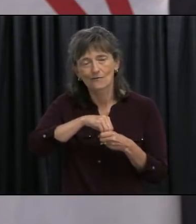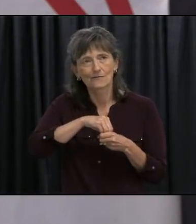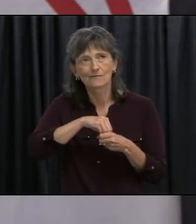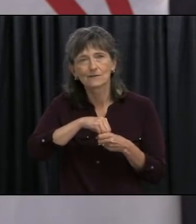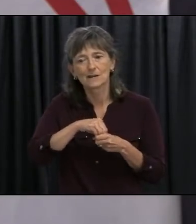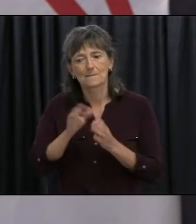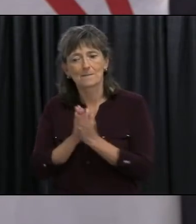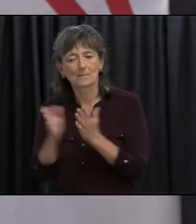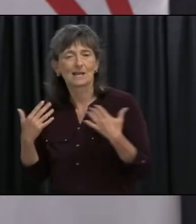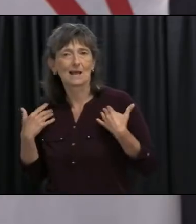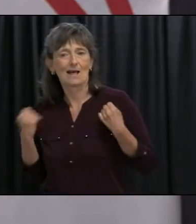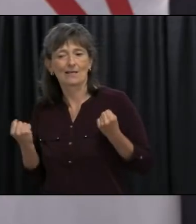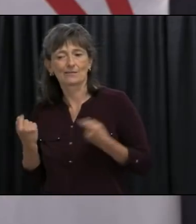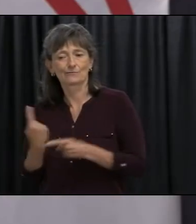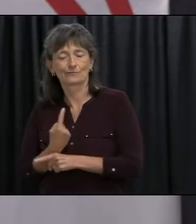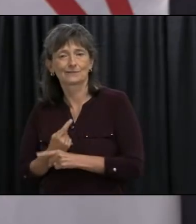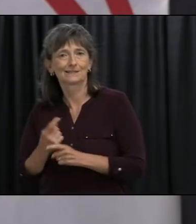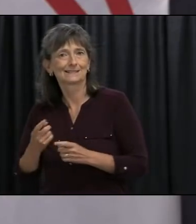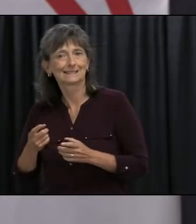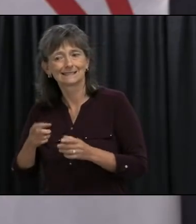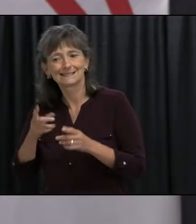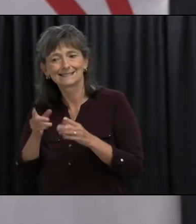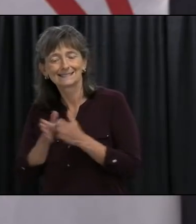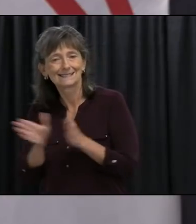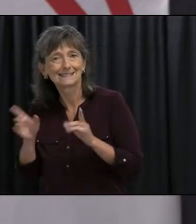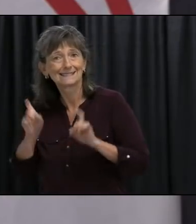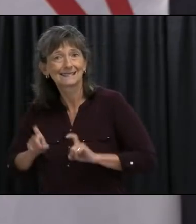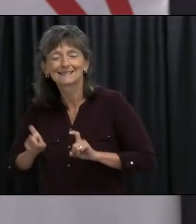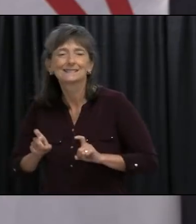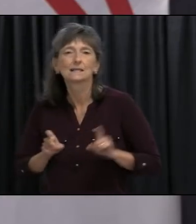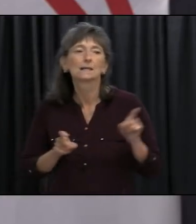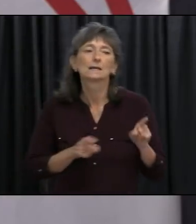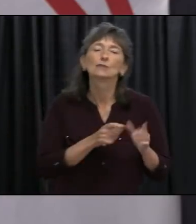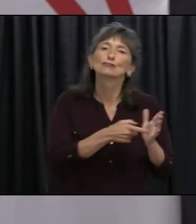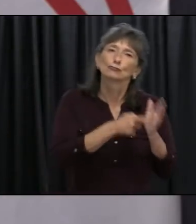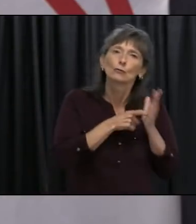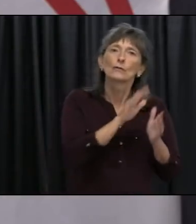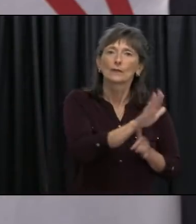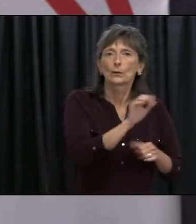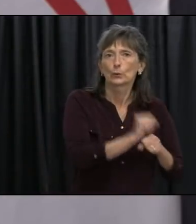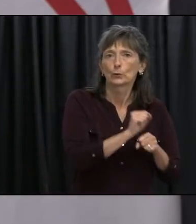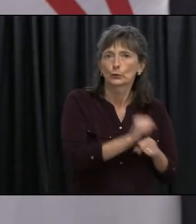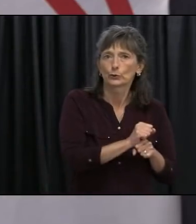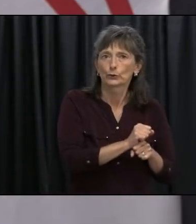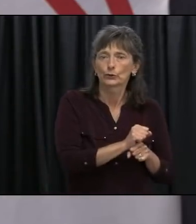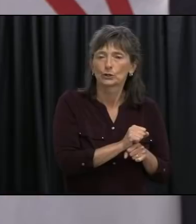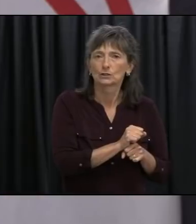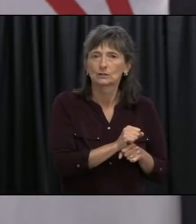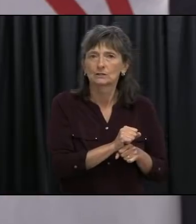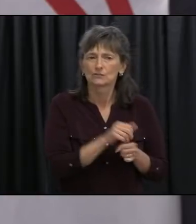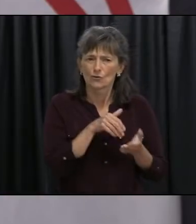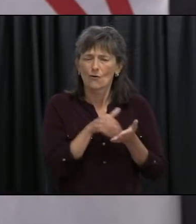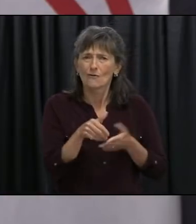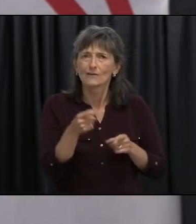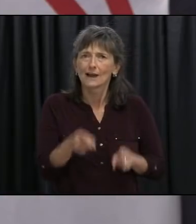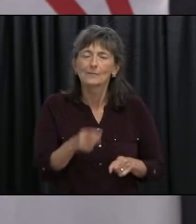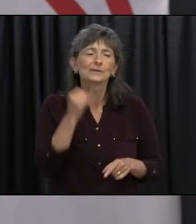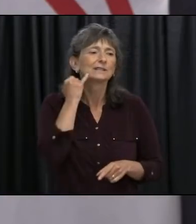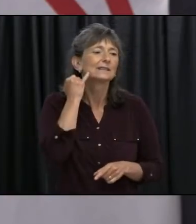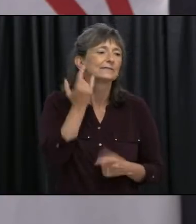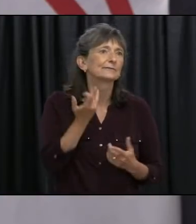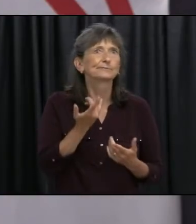from a public health point of view. This is a requirement and sometimes a condition for people to go to work. We often see people that would require